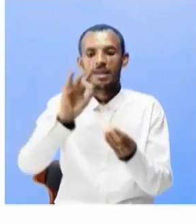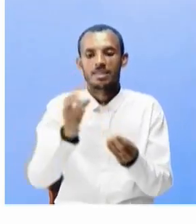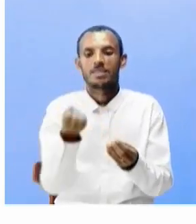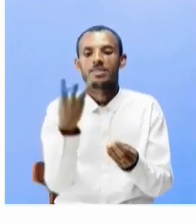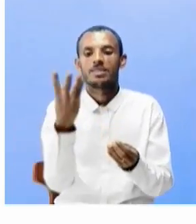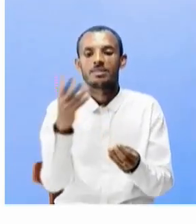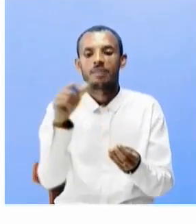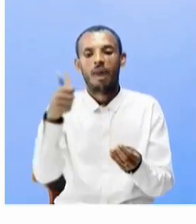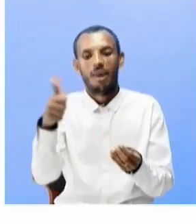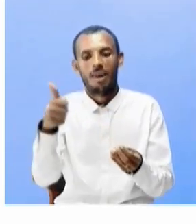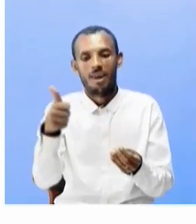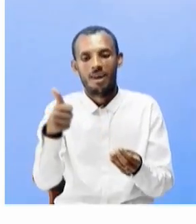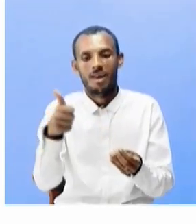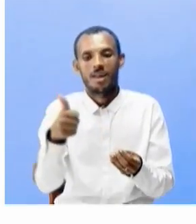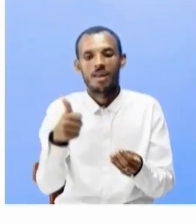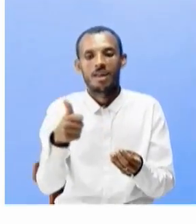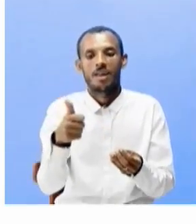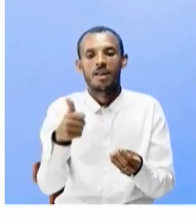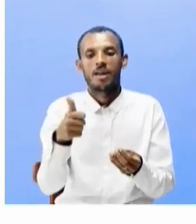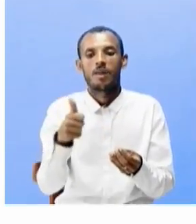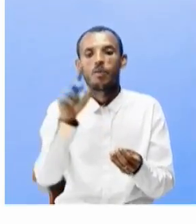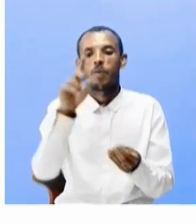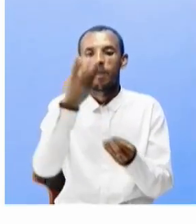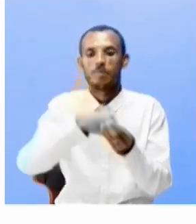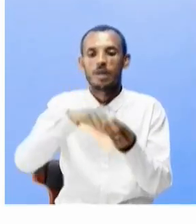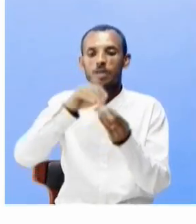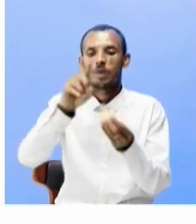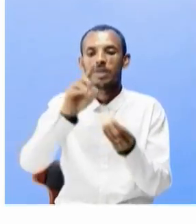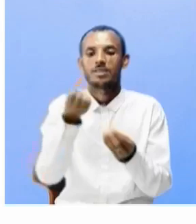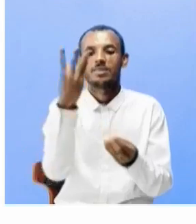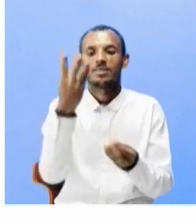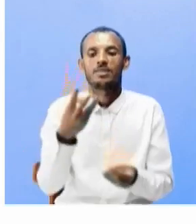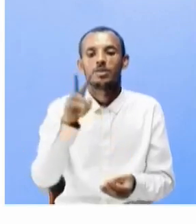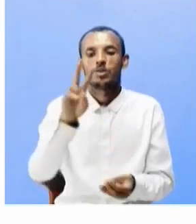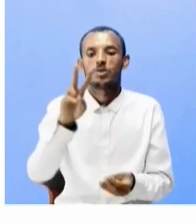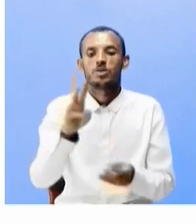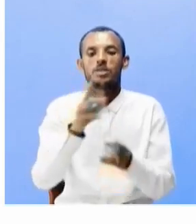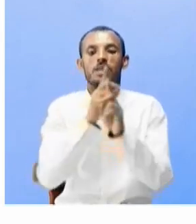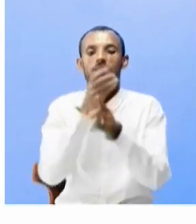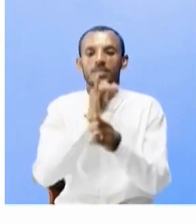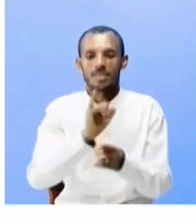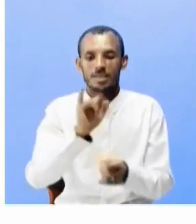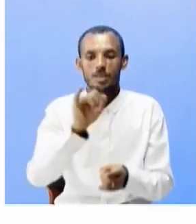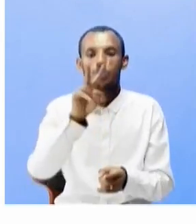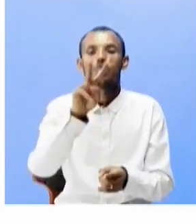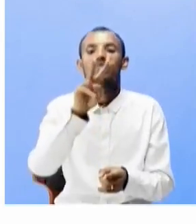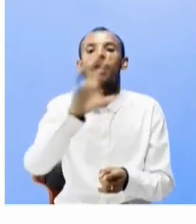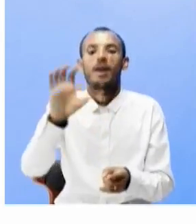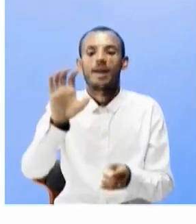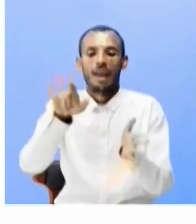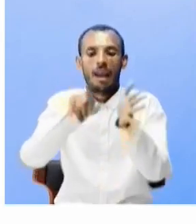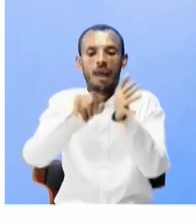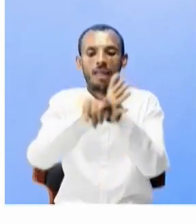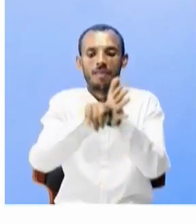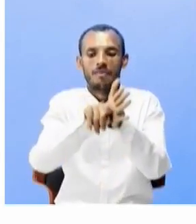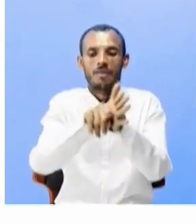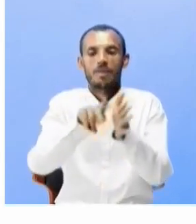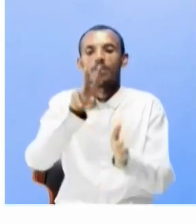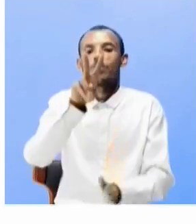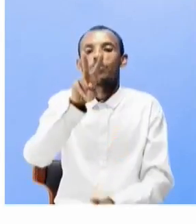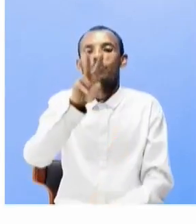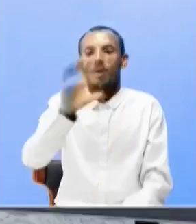is 10, and 1 plus 1 is 2. The answer will be 200.